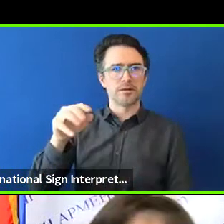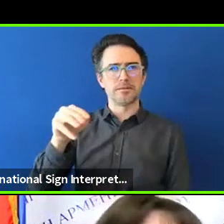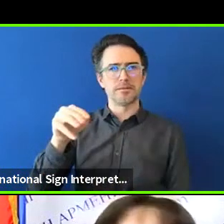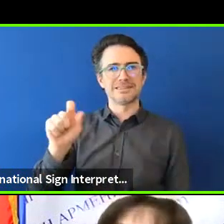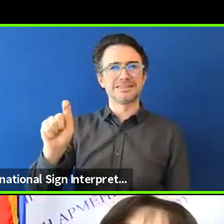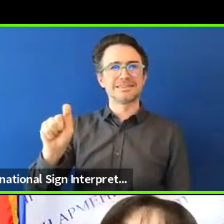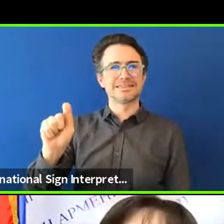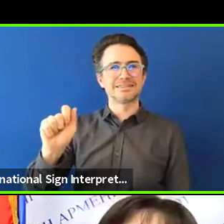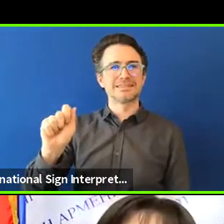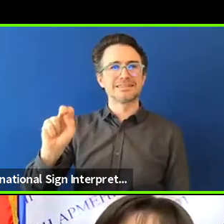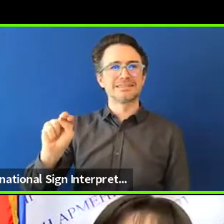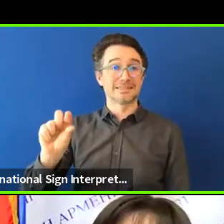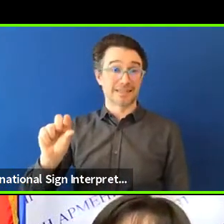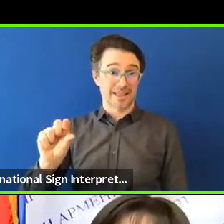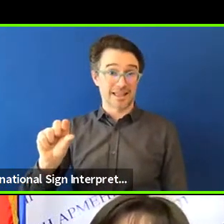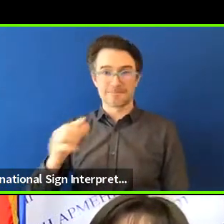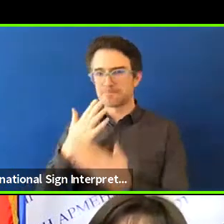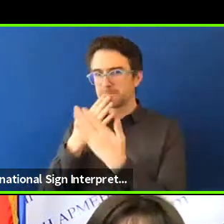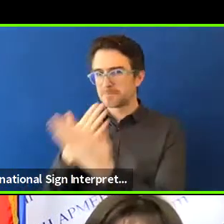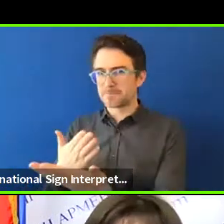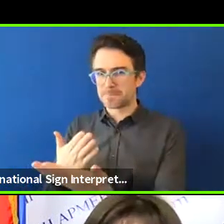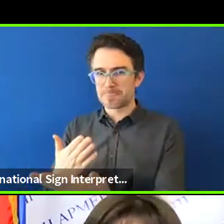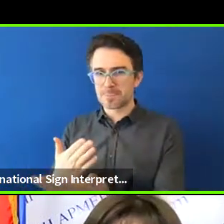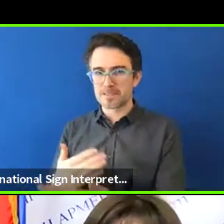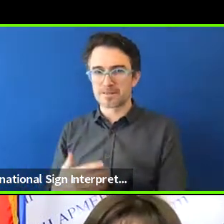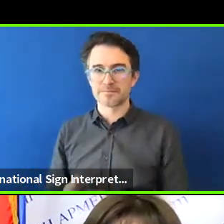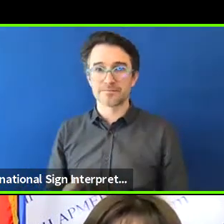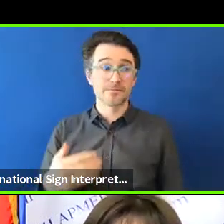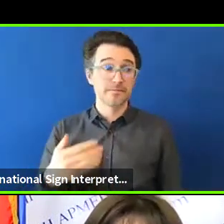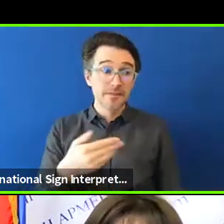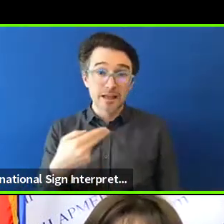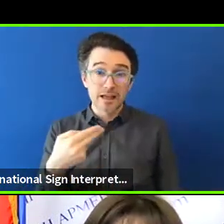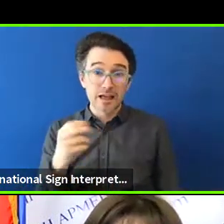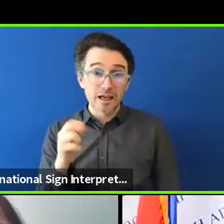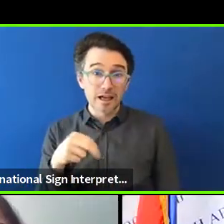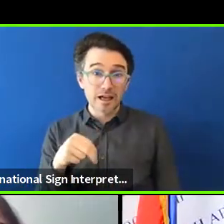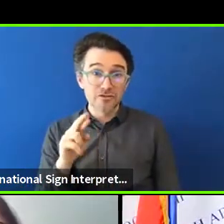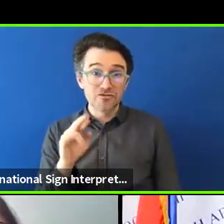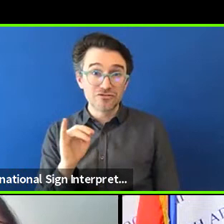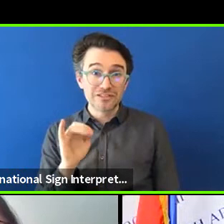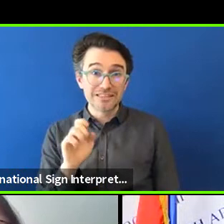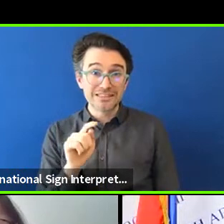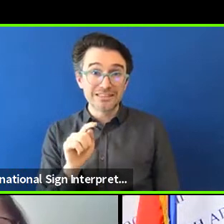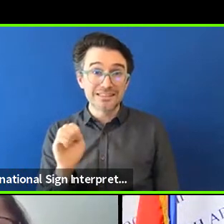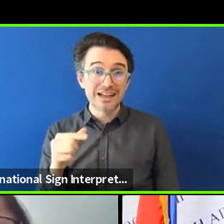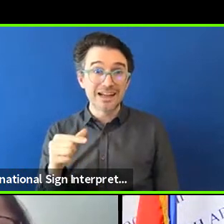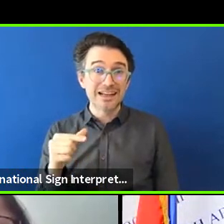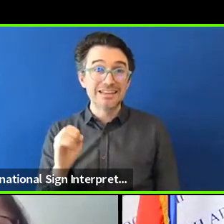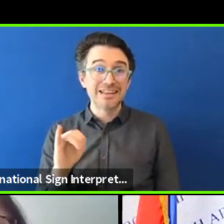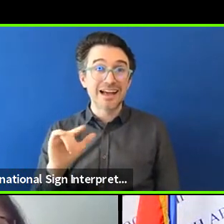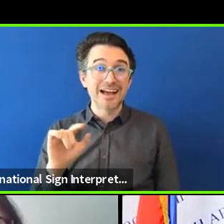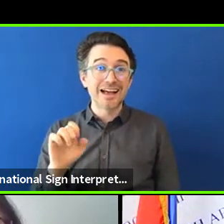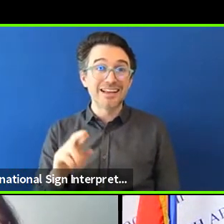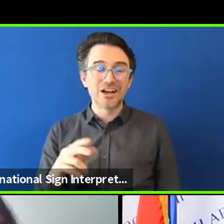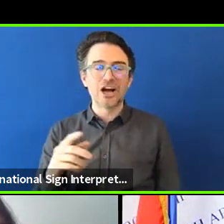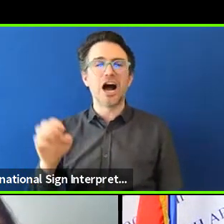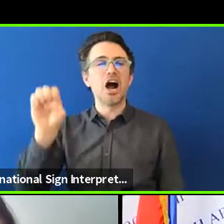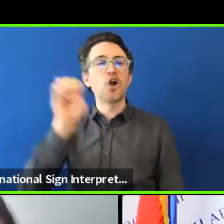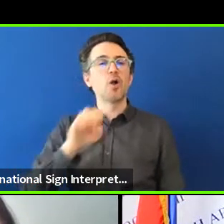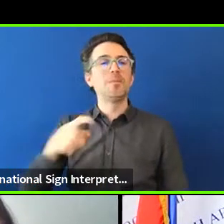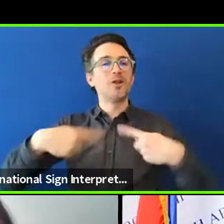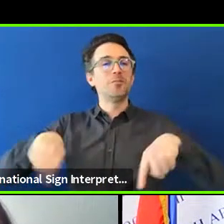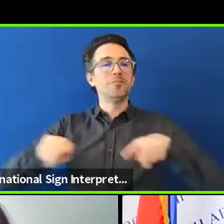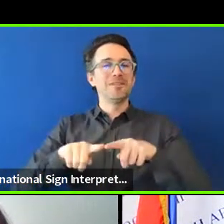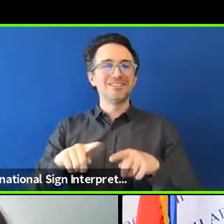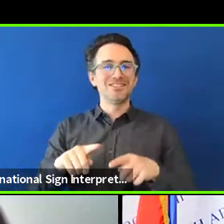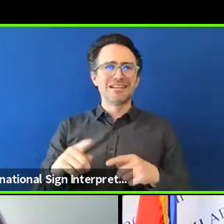is with us, the Director of People and Peace Directorate at the European Commission. Ms. Geiger, I'm sorry that you had some technical problems, and if